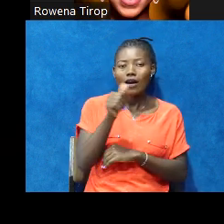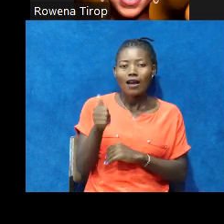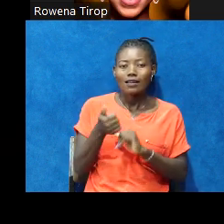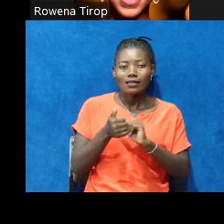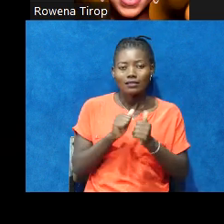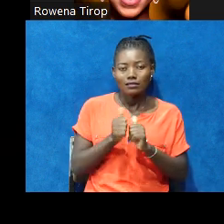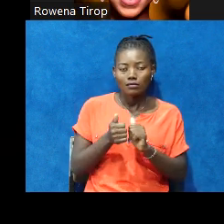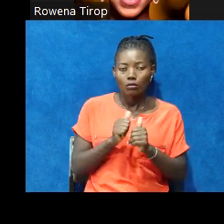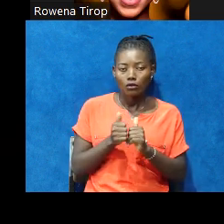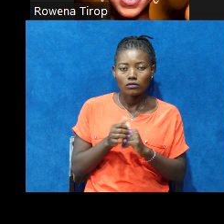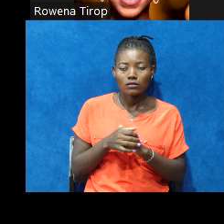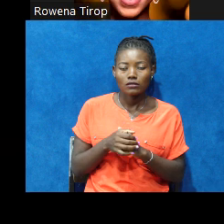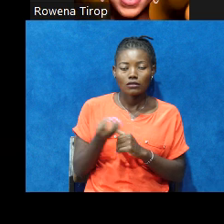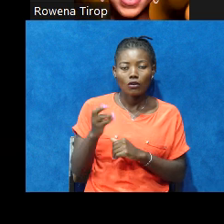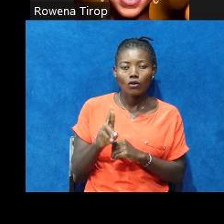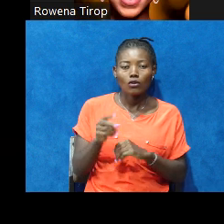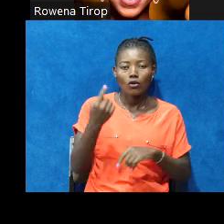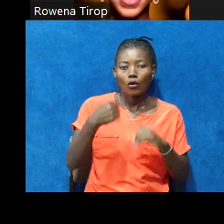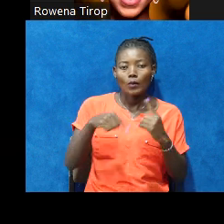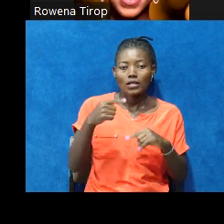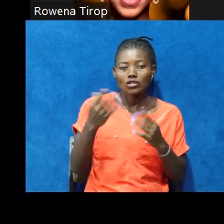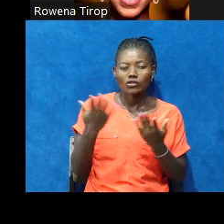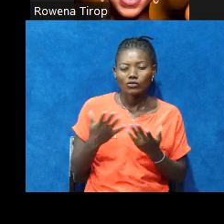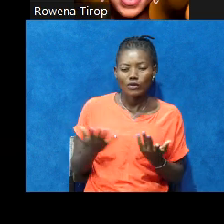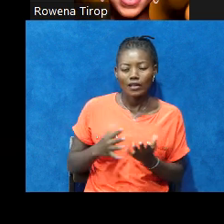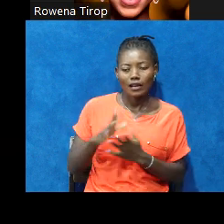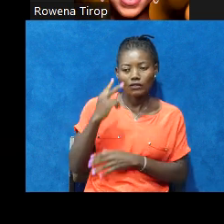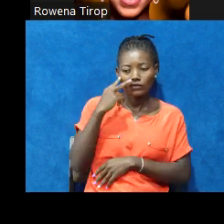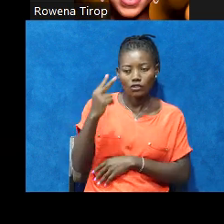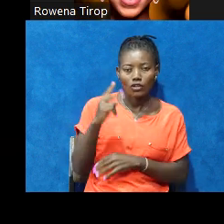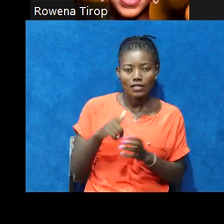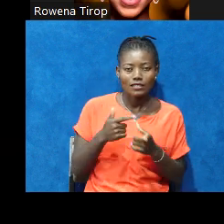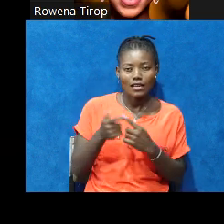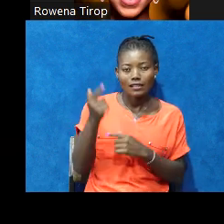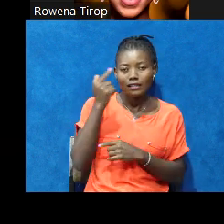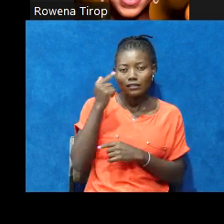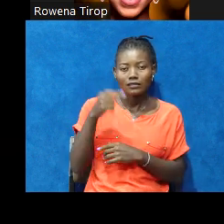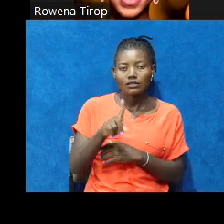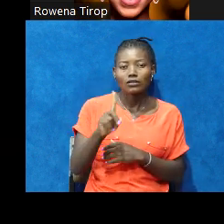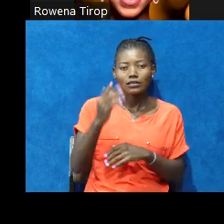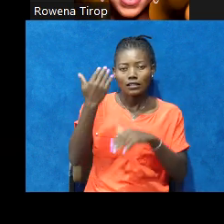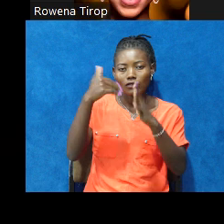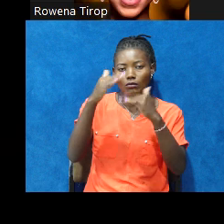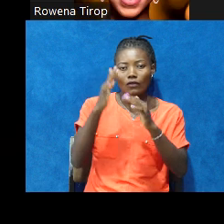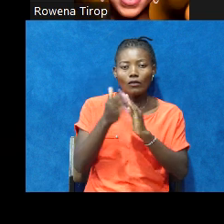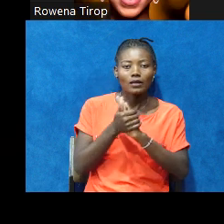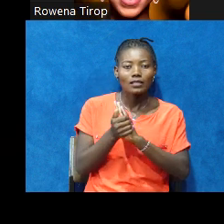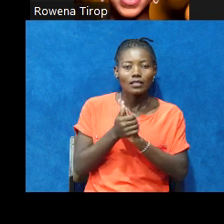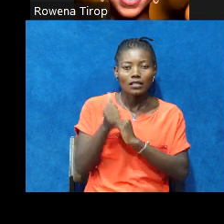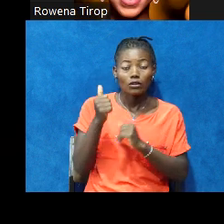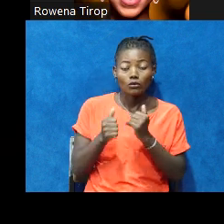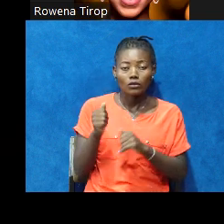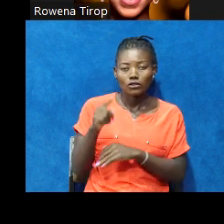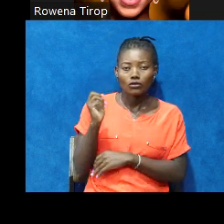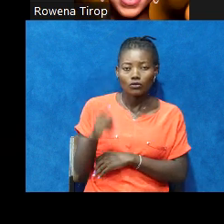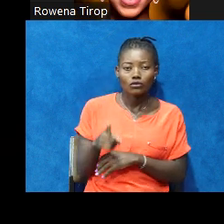any sporting, any match or any game, where you visualize and you see yourself performing the skills that you need